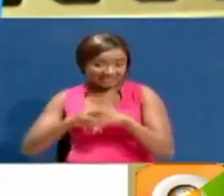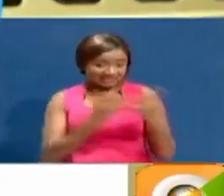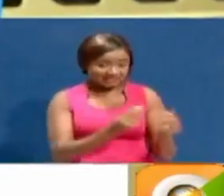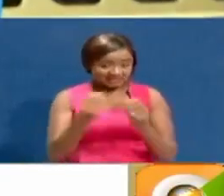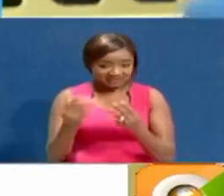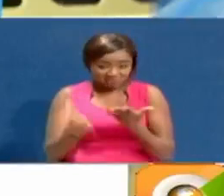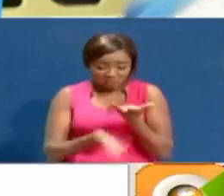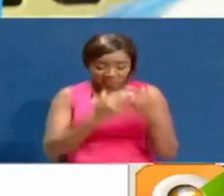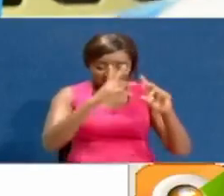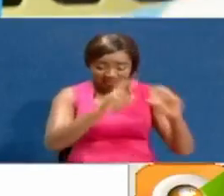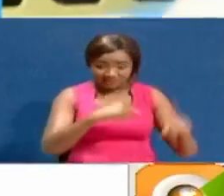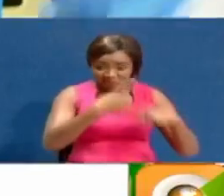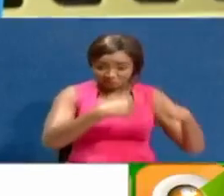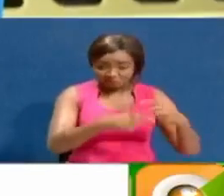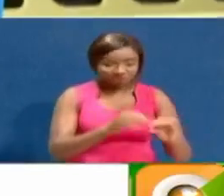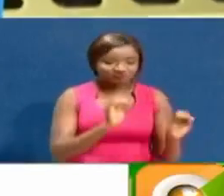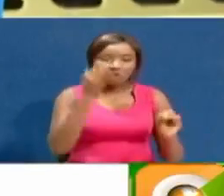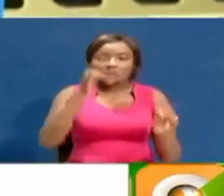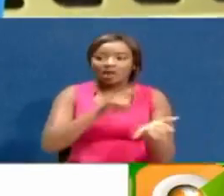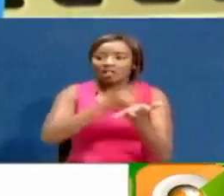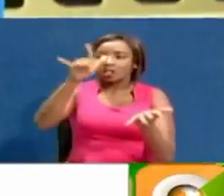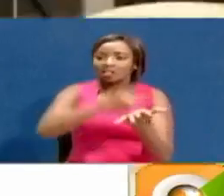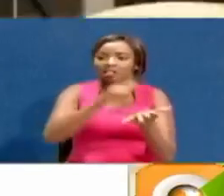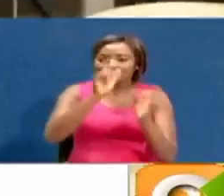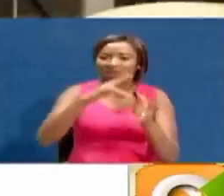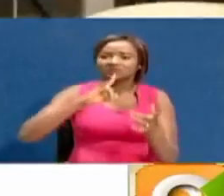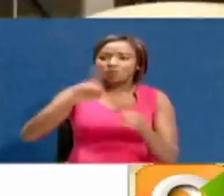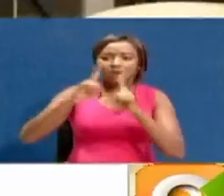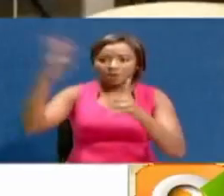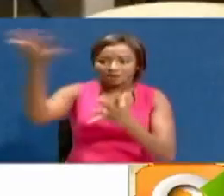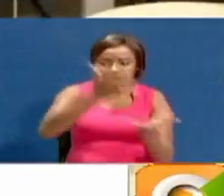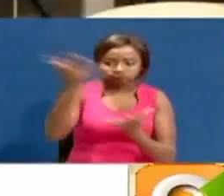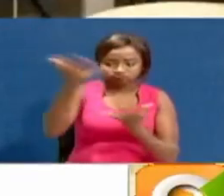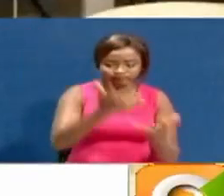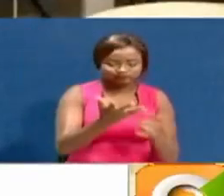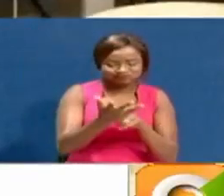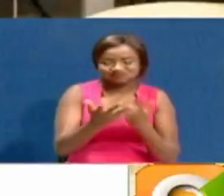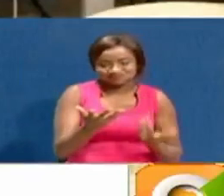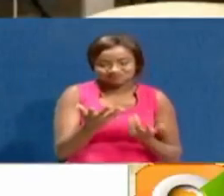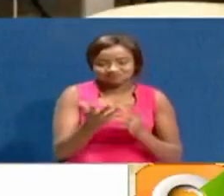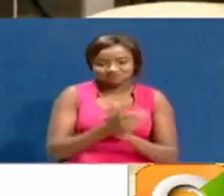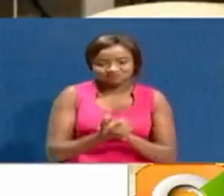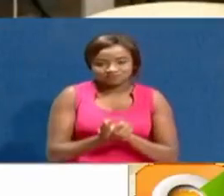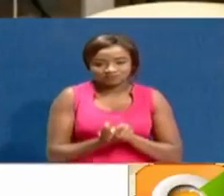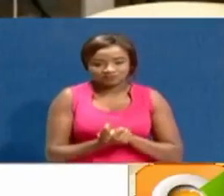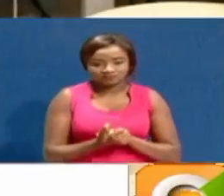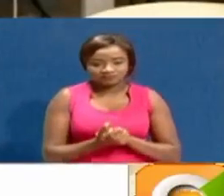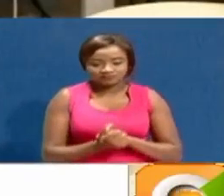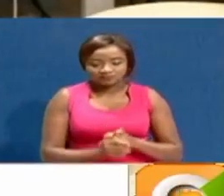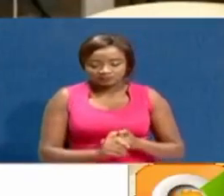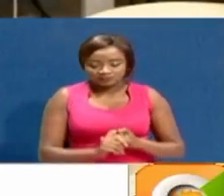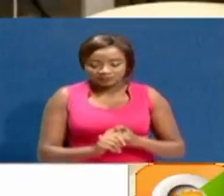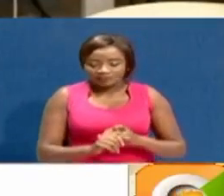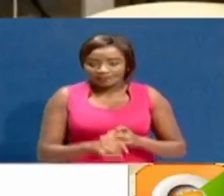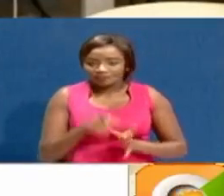available following the cessation of flights in various countries. Surveillances, for instance, which make a big part of our research